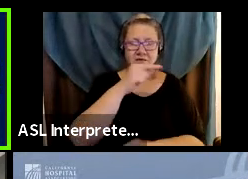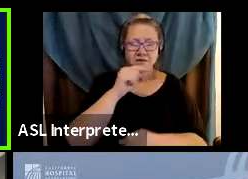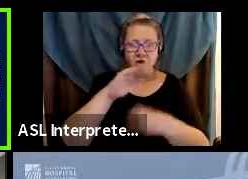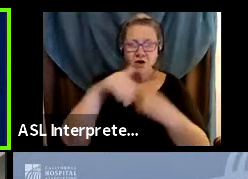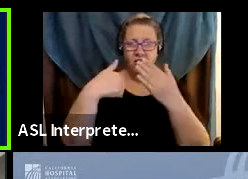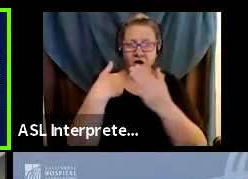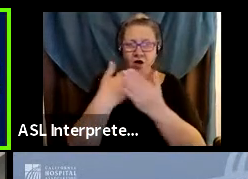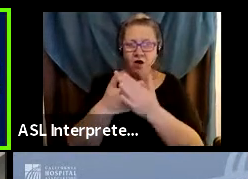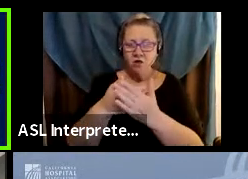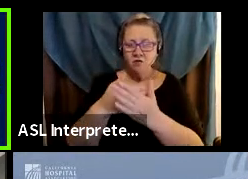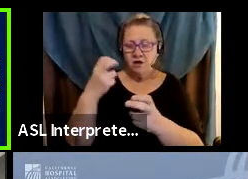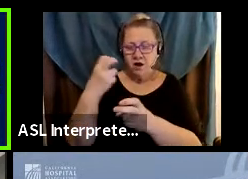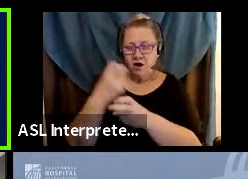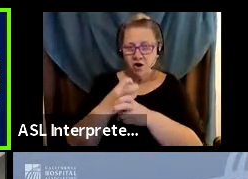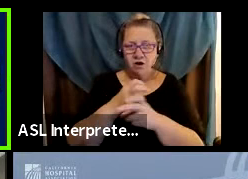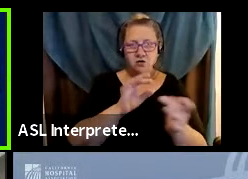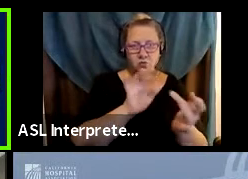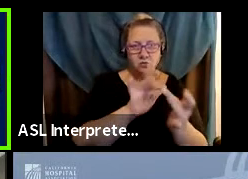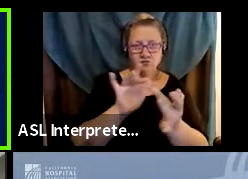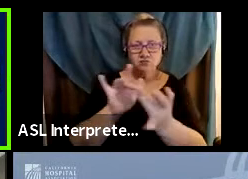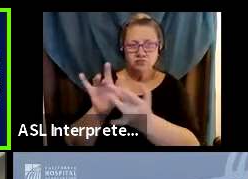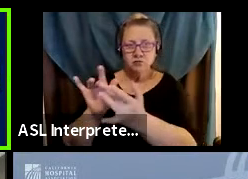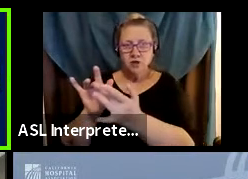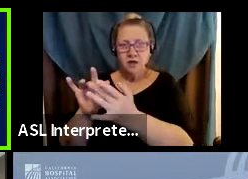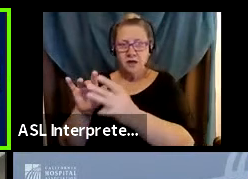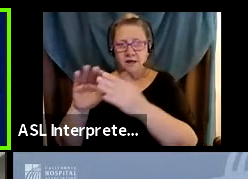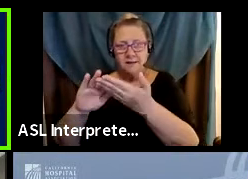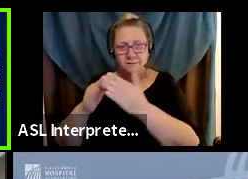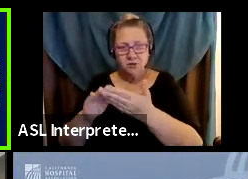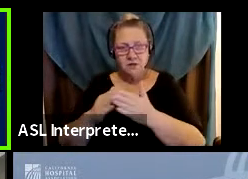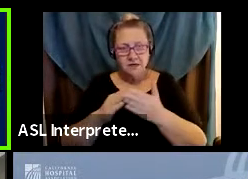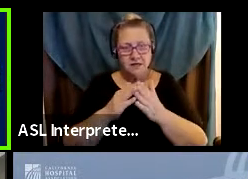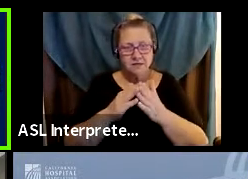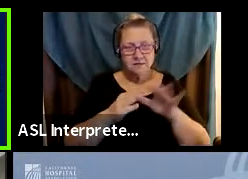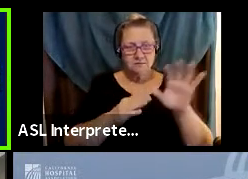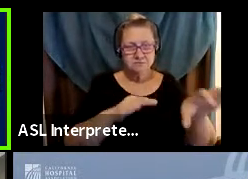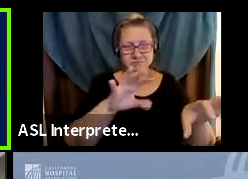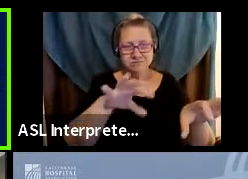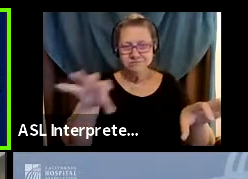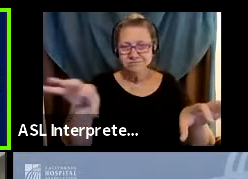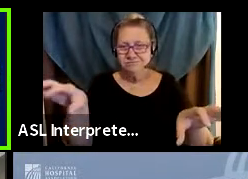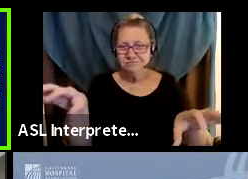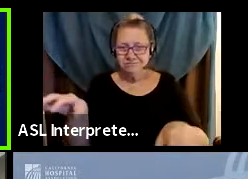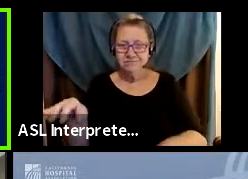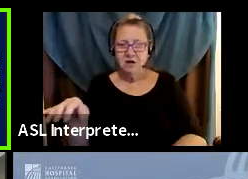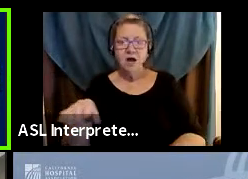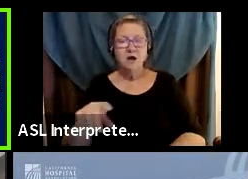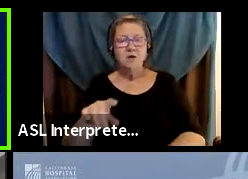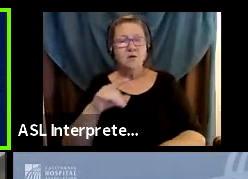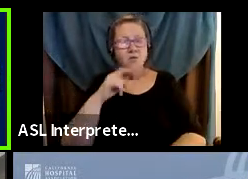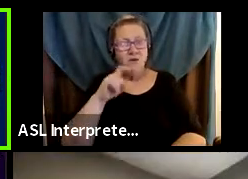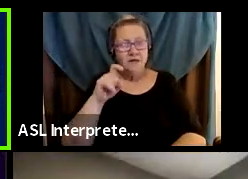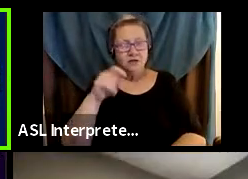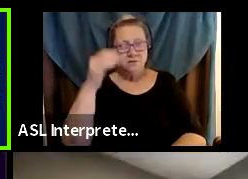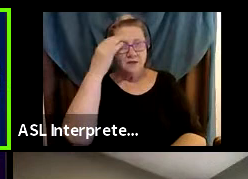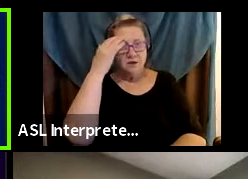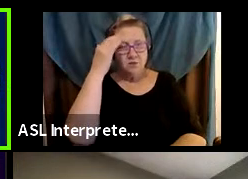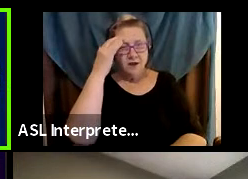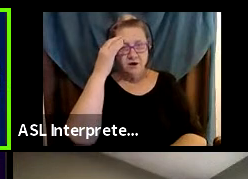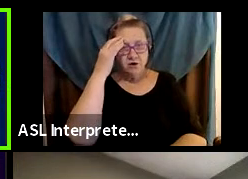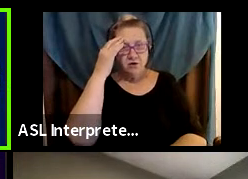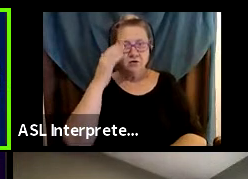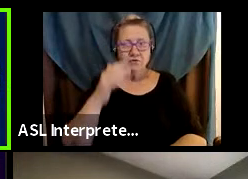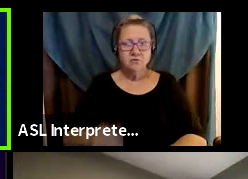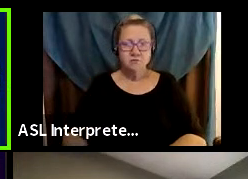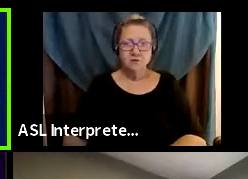the challenge that we have to really be aware of, cognizant of, is the issue of choice, the